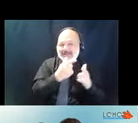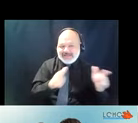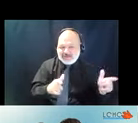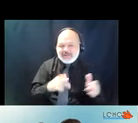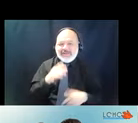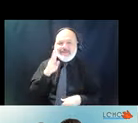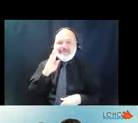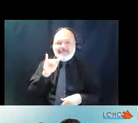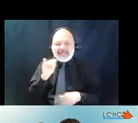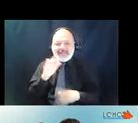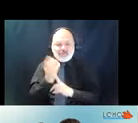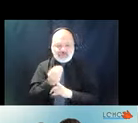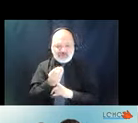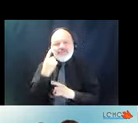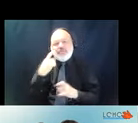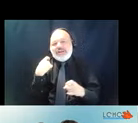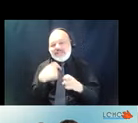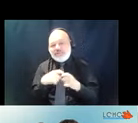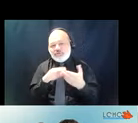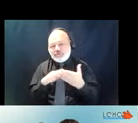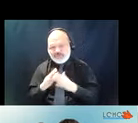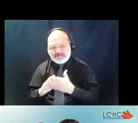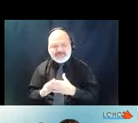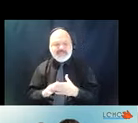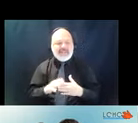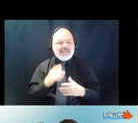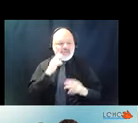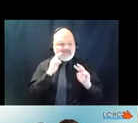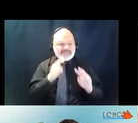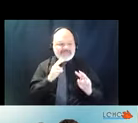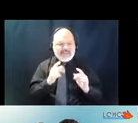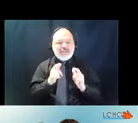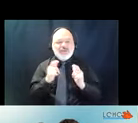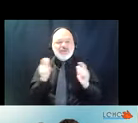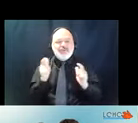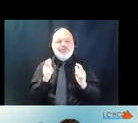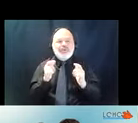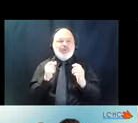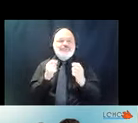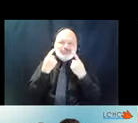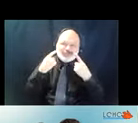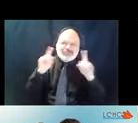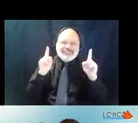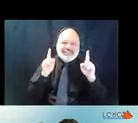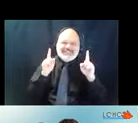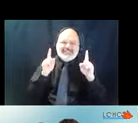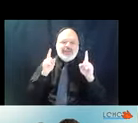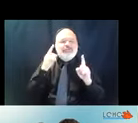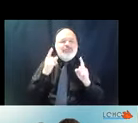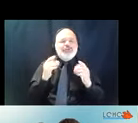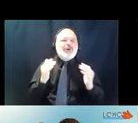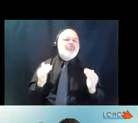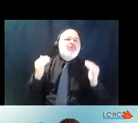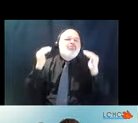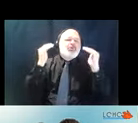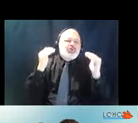and for Latino communities. We've also seen huge success across the board with the Promotora or community